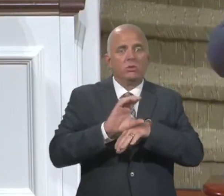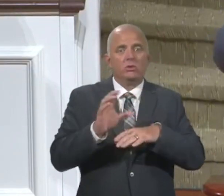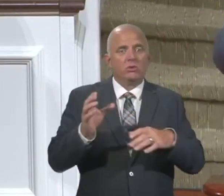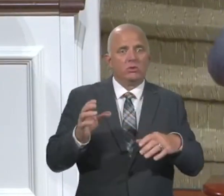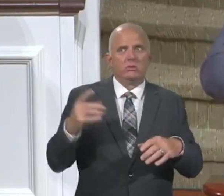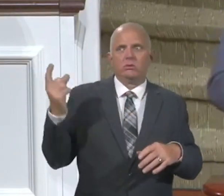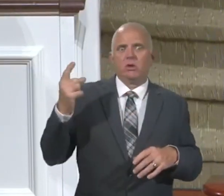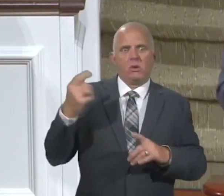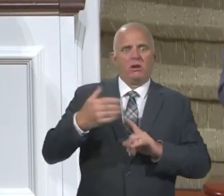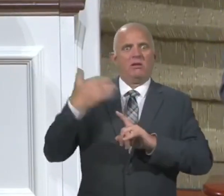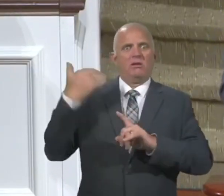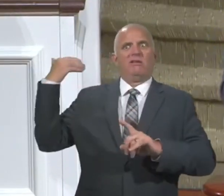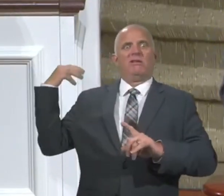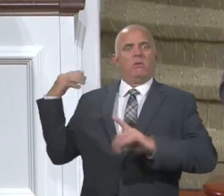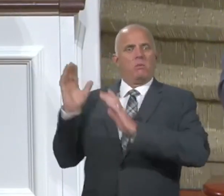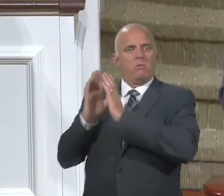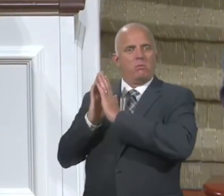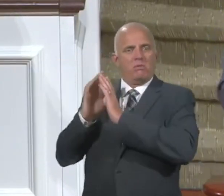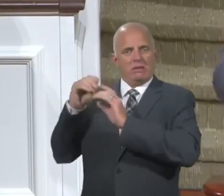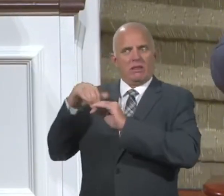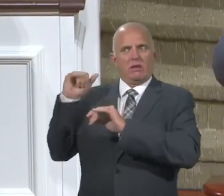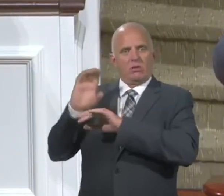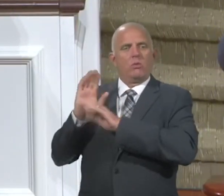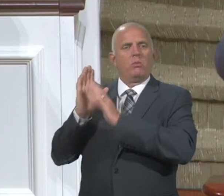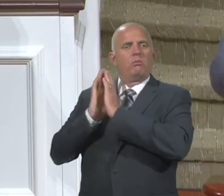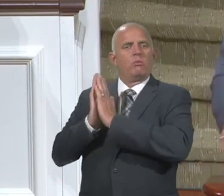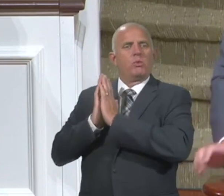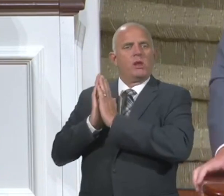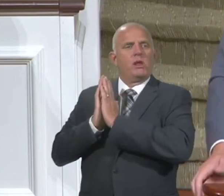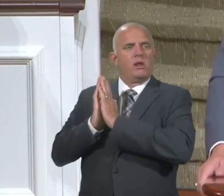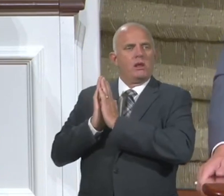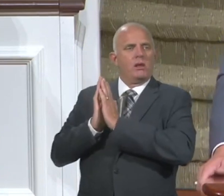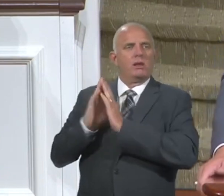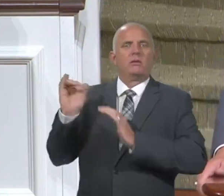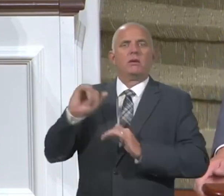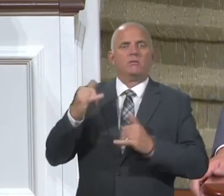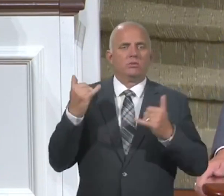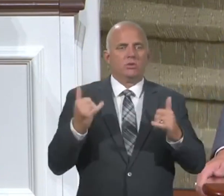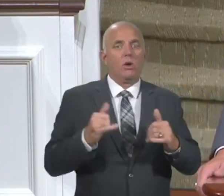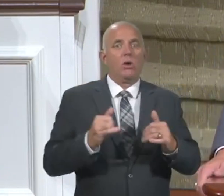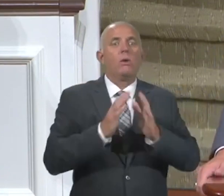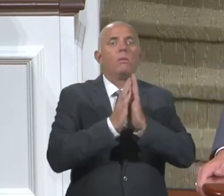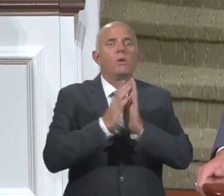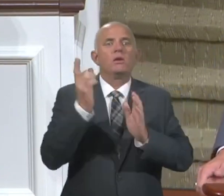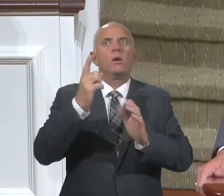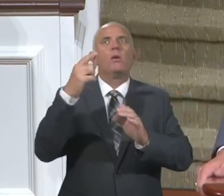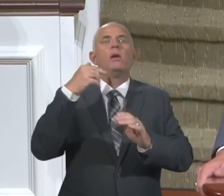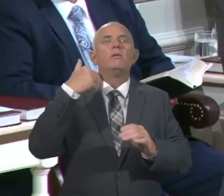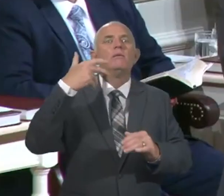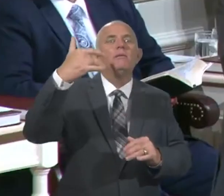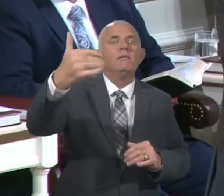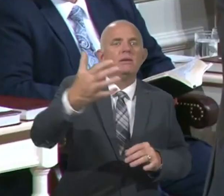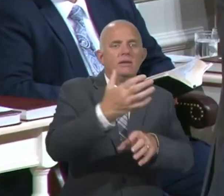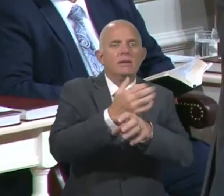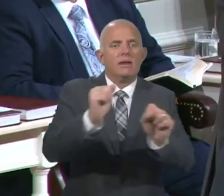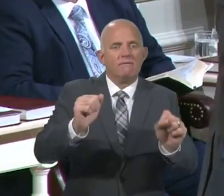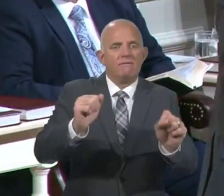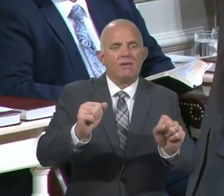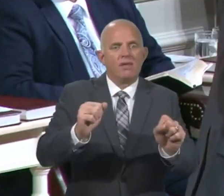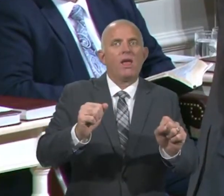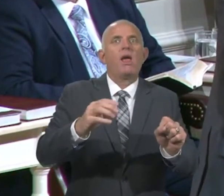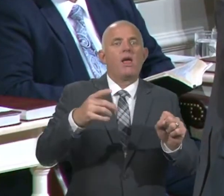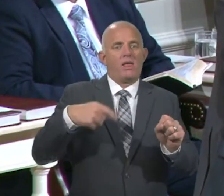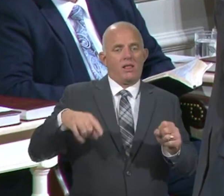in that service, like was prayed today, that somebody would be saved, and somebody prayed and you were saved. We